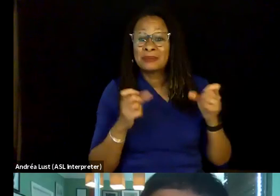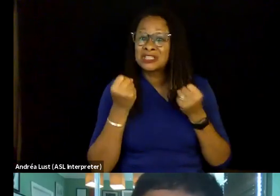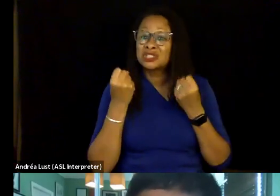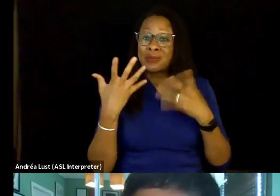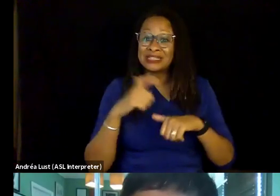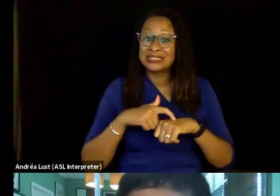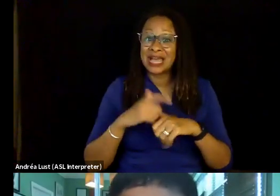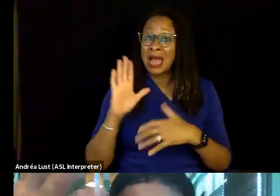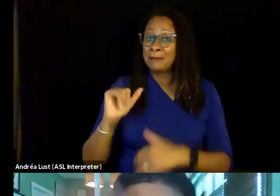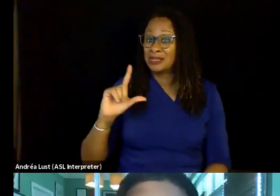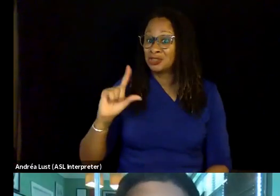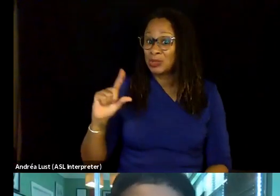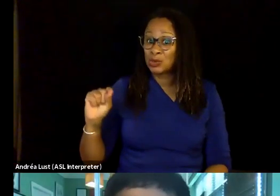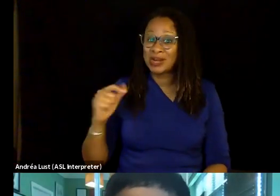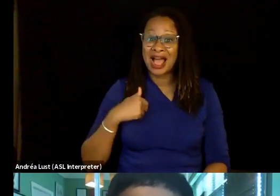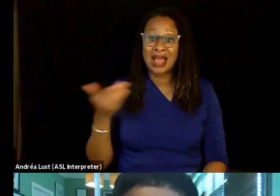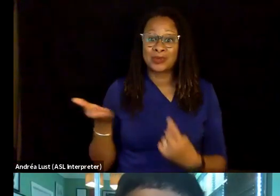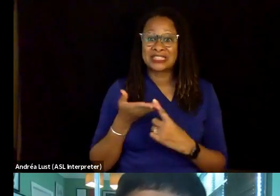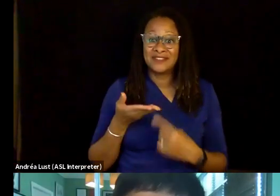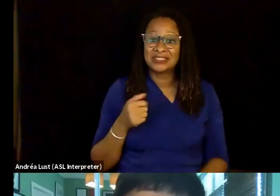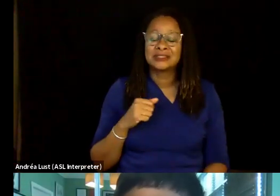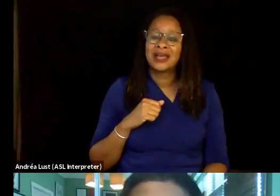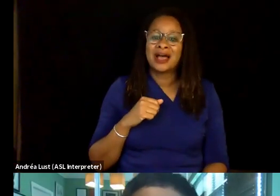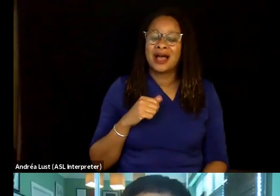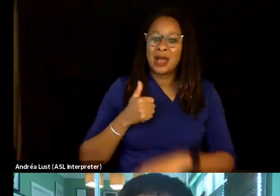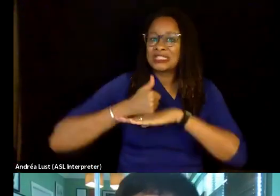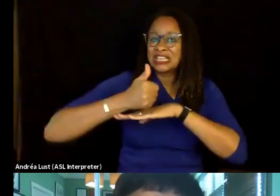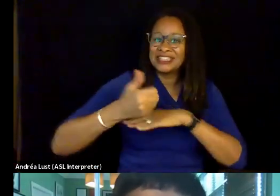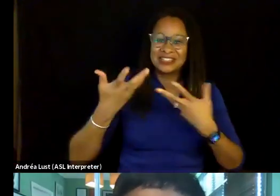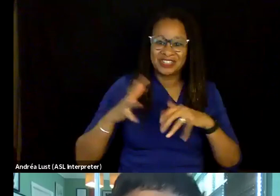By 2020, when I got convicted, she wasn't here. So you missed that, Ramona.